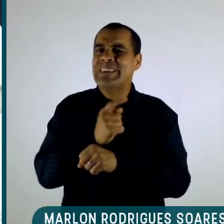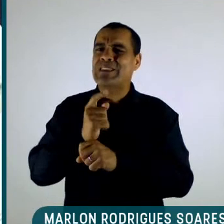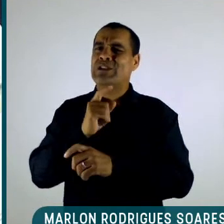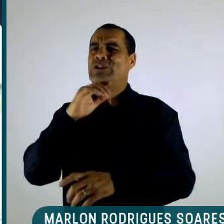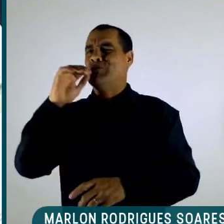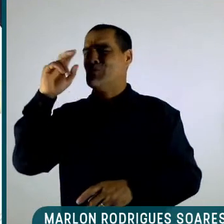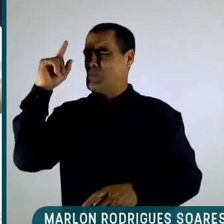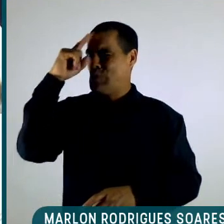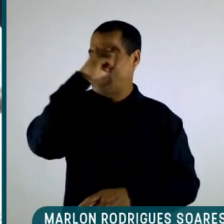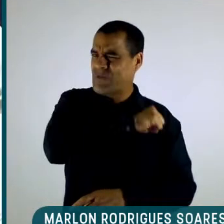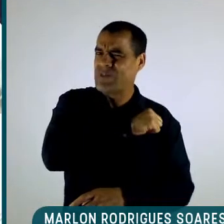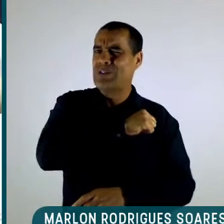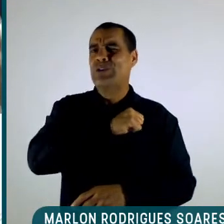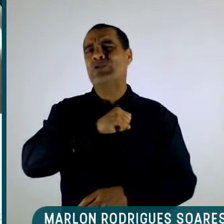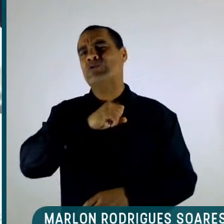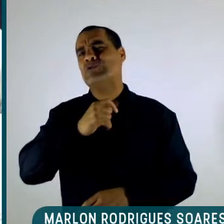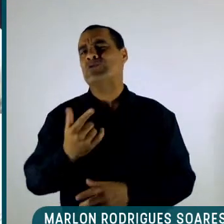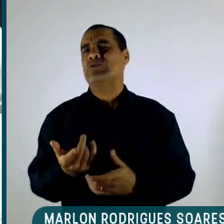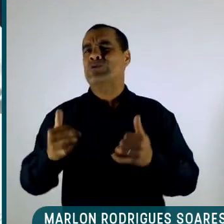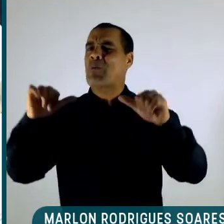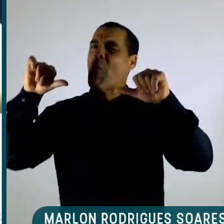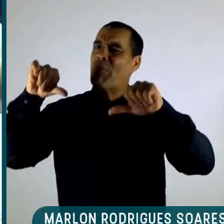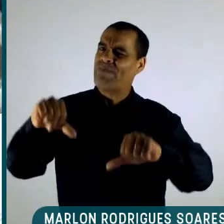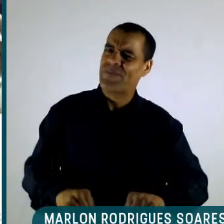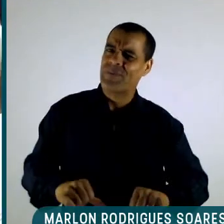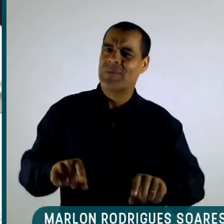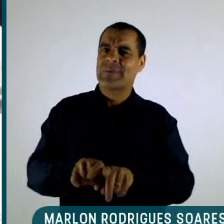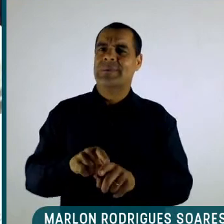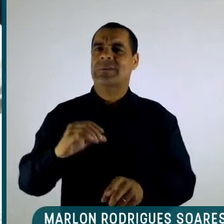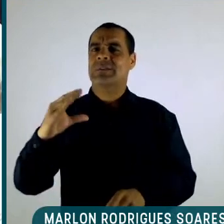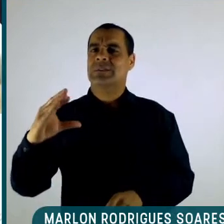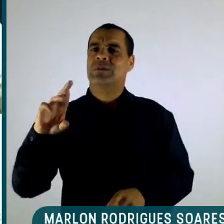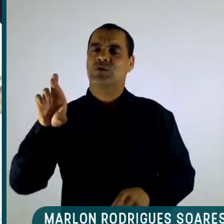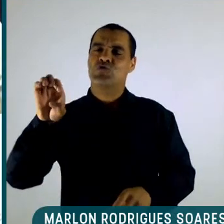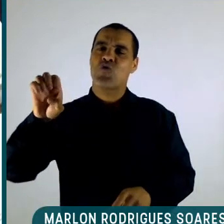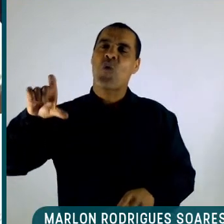country. This inequality,